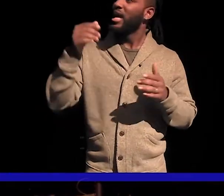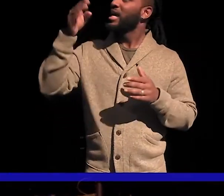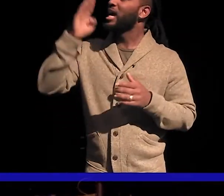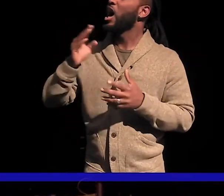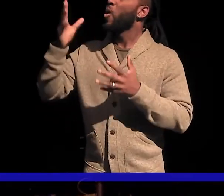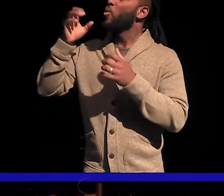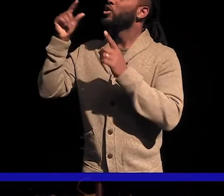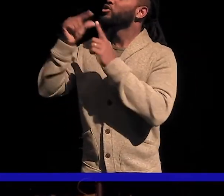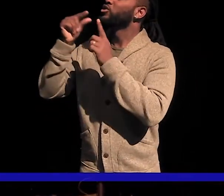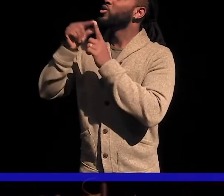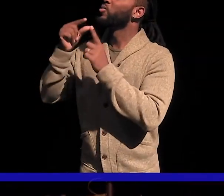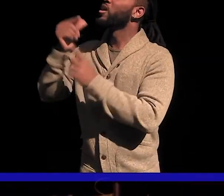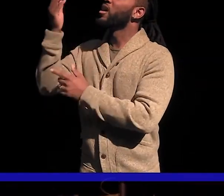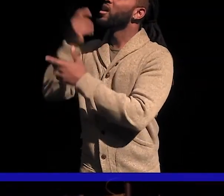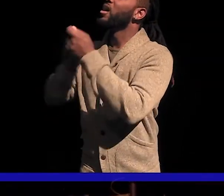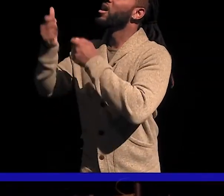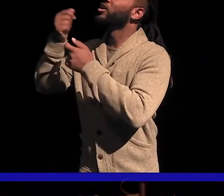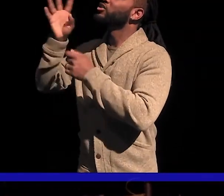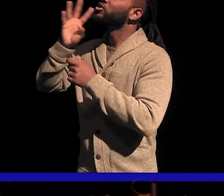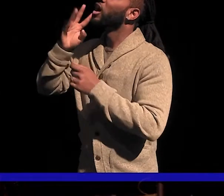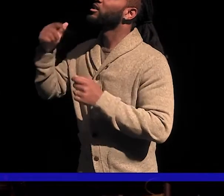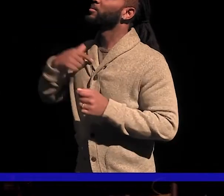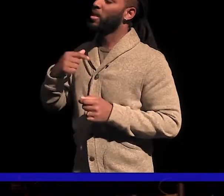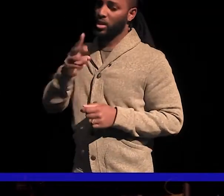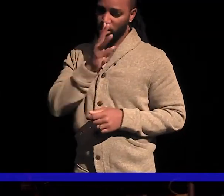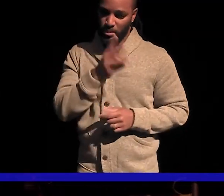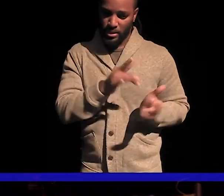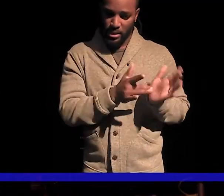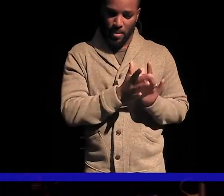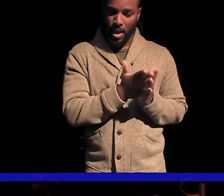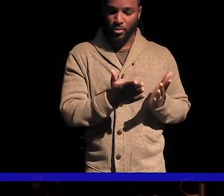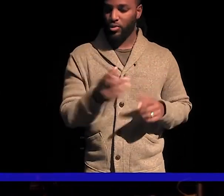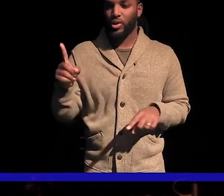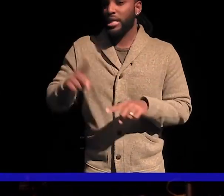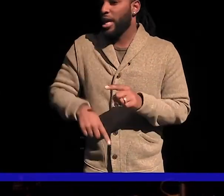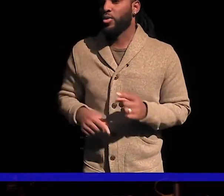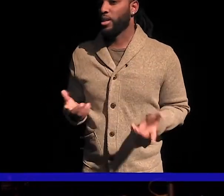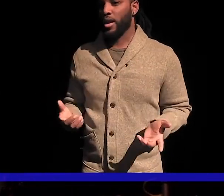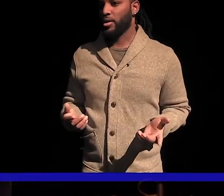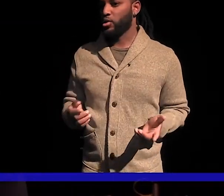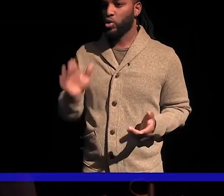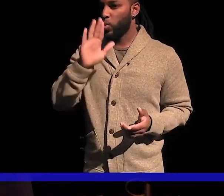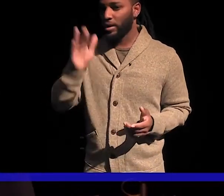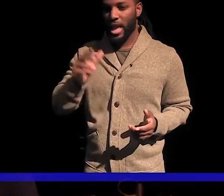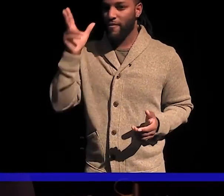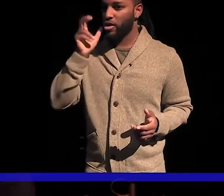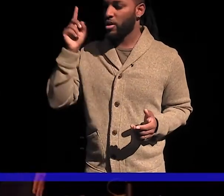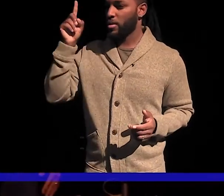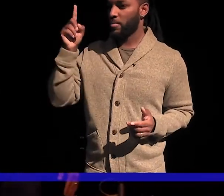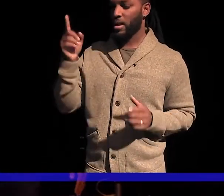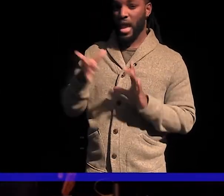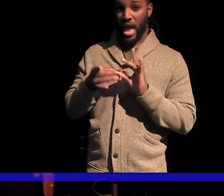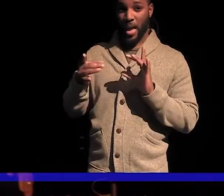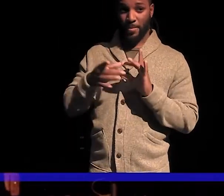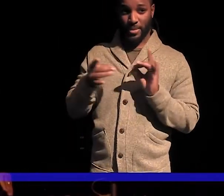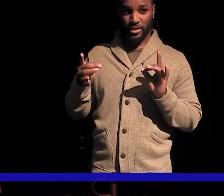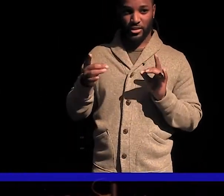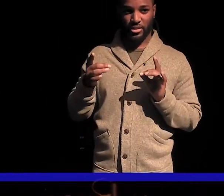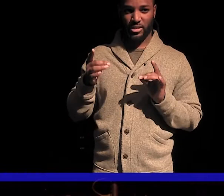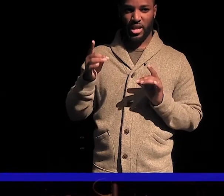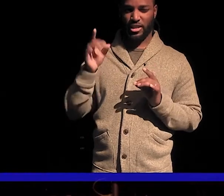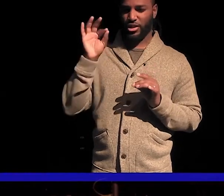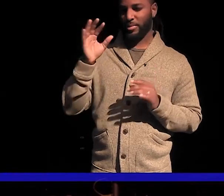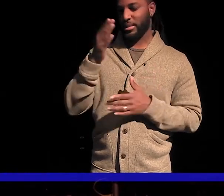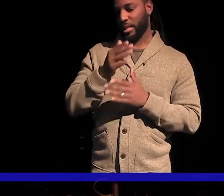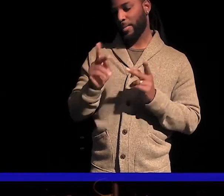dismiss the actual Word of God. Because then you will not know I mentioned in the previous sermon, some people didn't